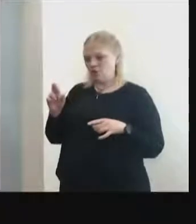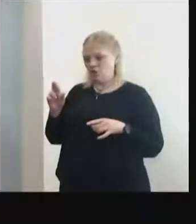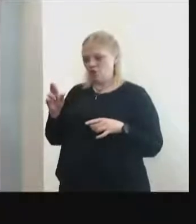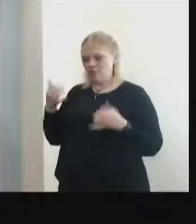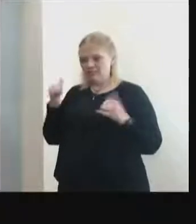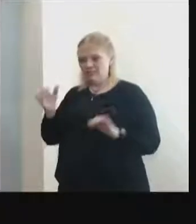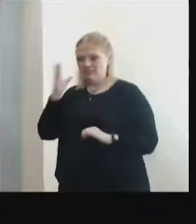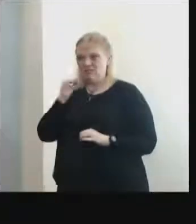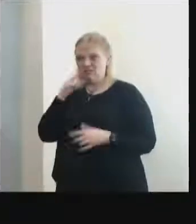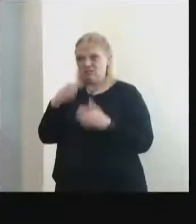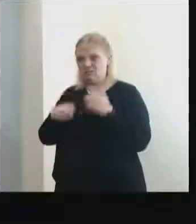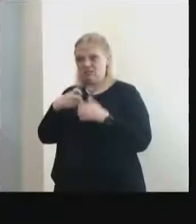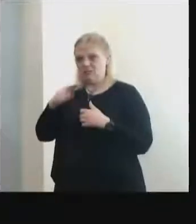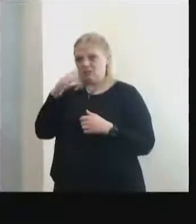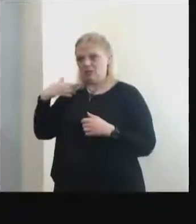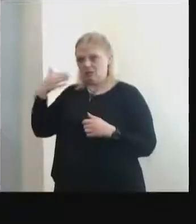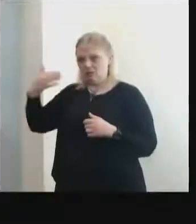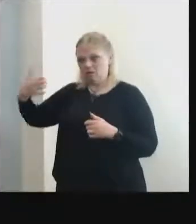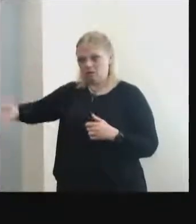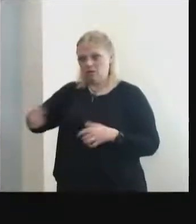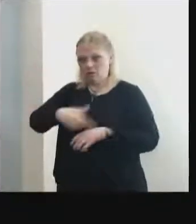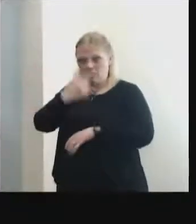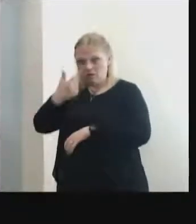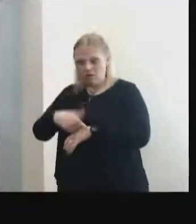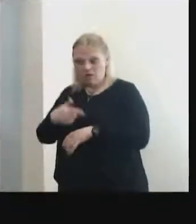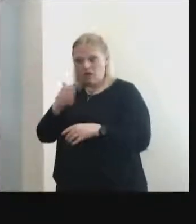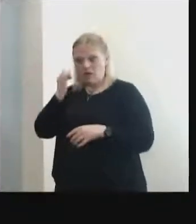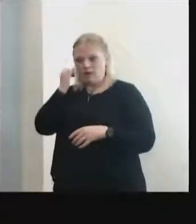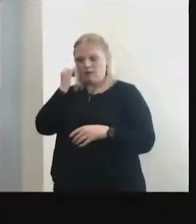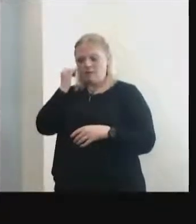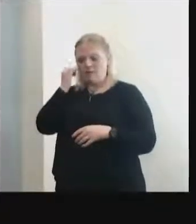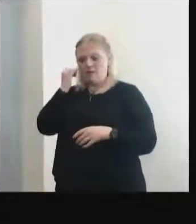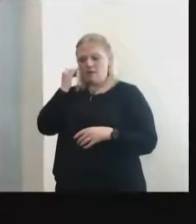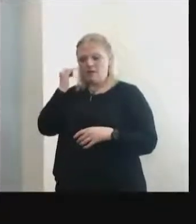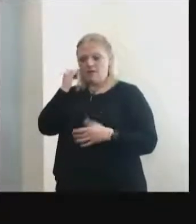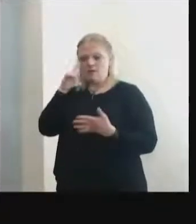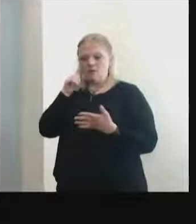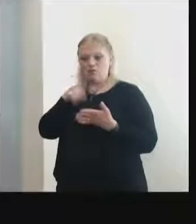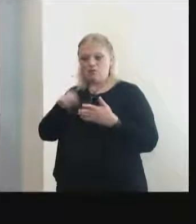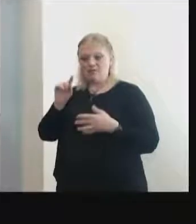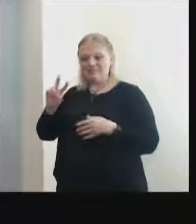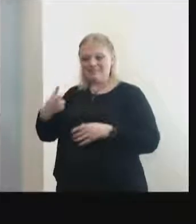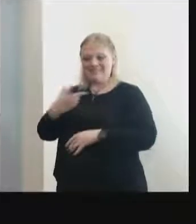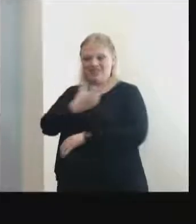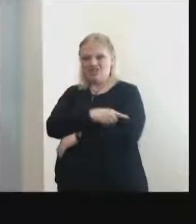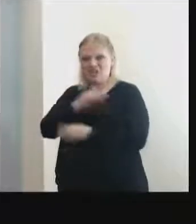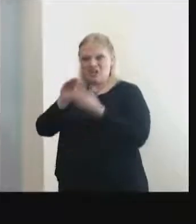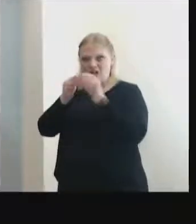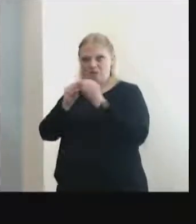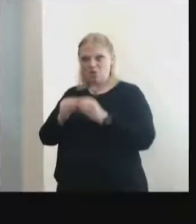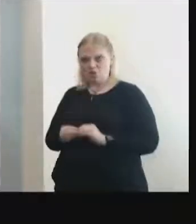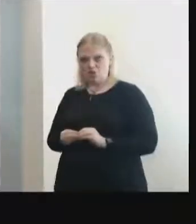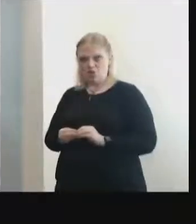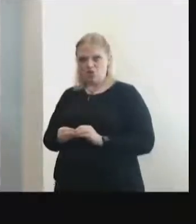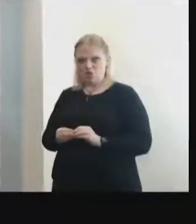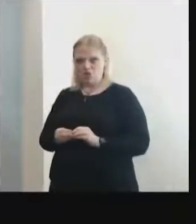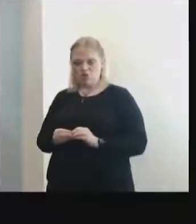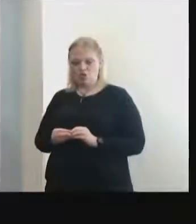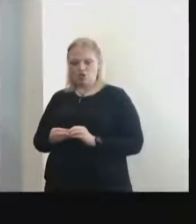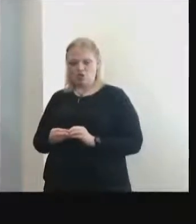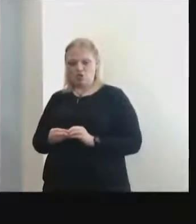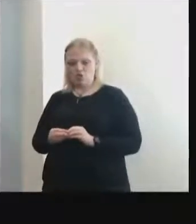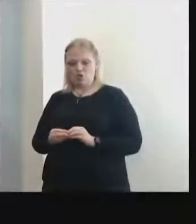with this problem for a very long time when you look at some of the second shot figures you were providing earlier